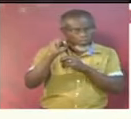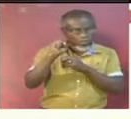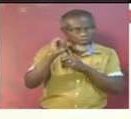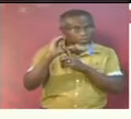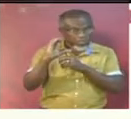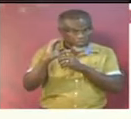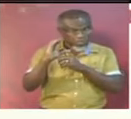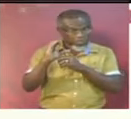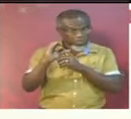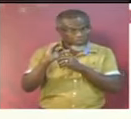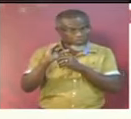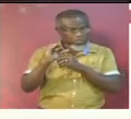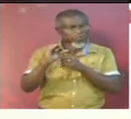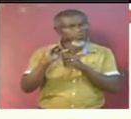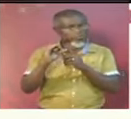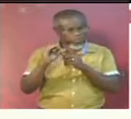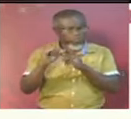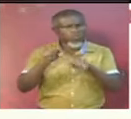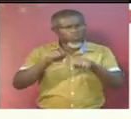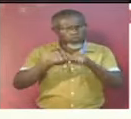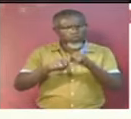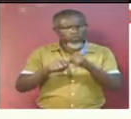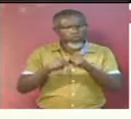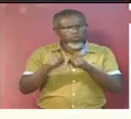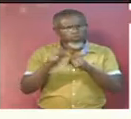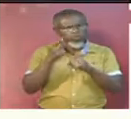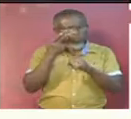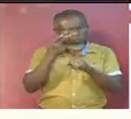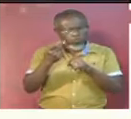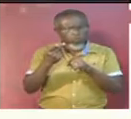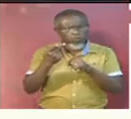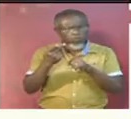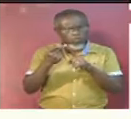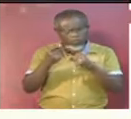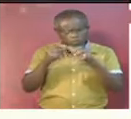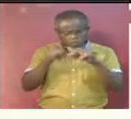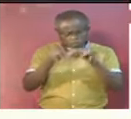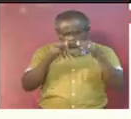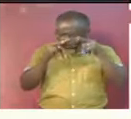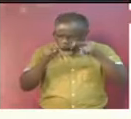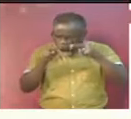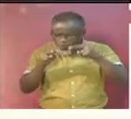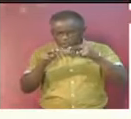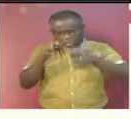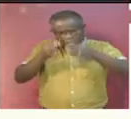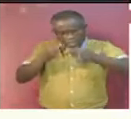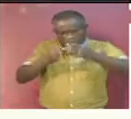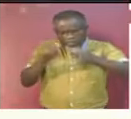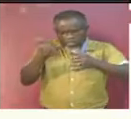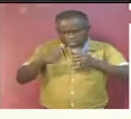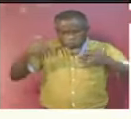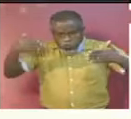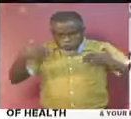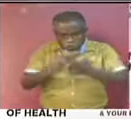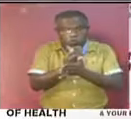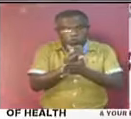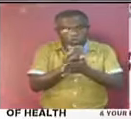continue to monitor. And as additional information becomes available, we will provide those updates in subsequent press